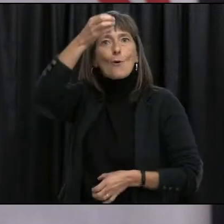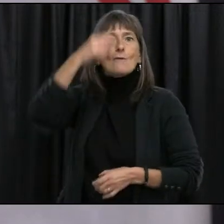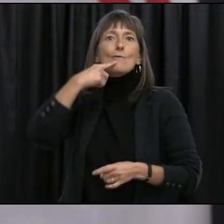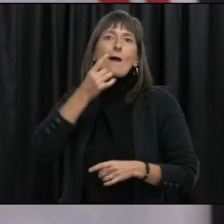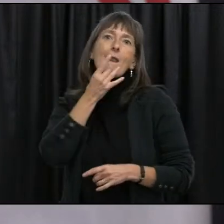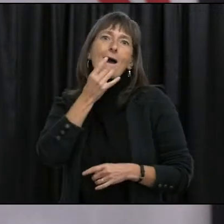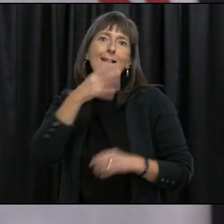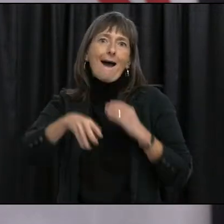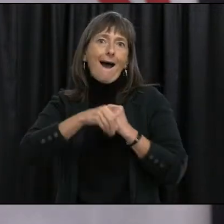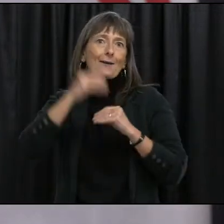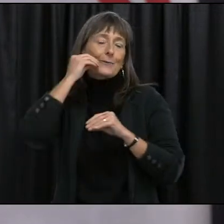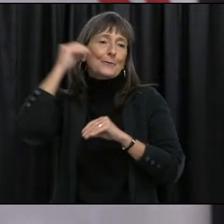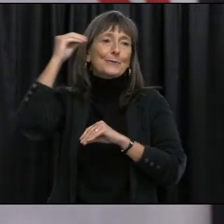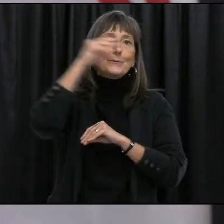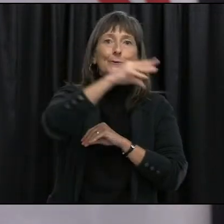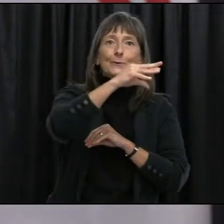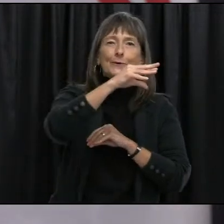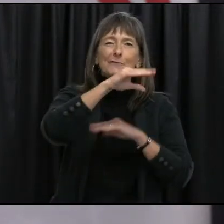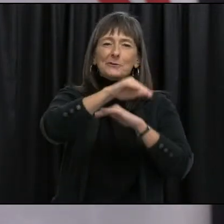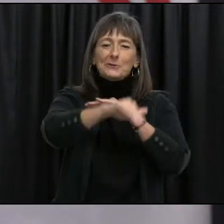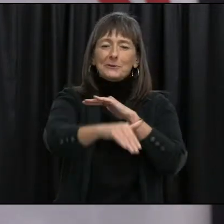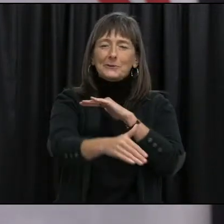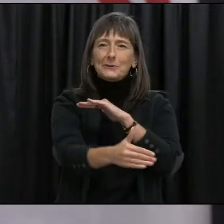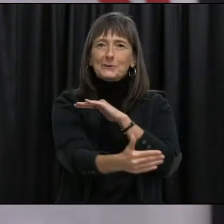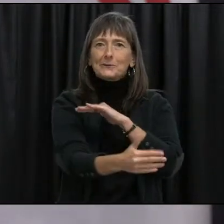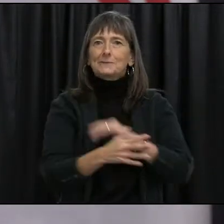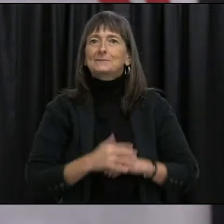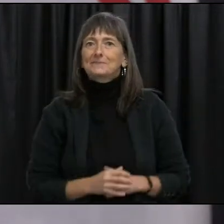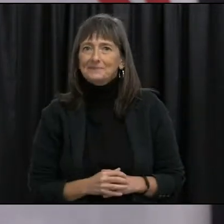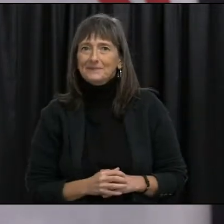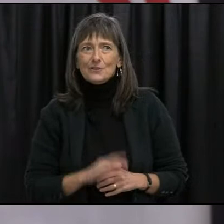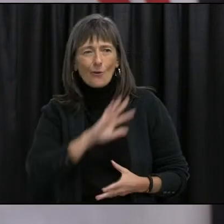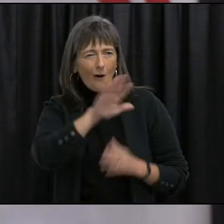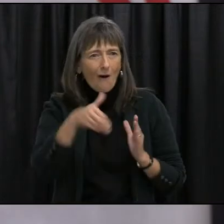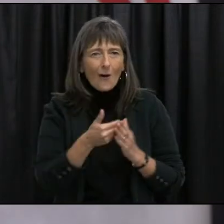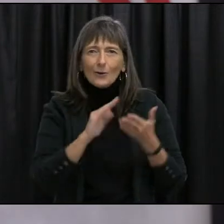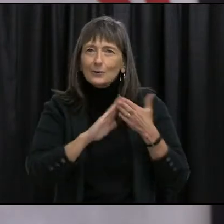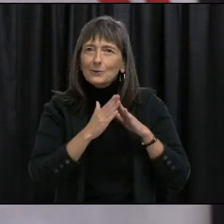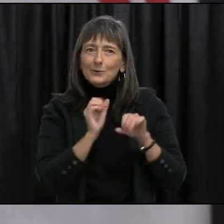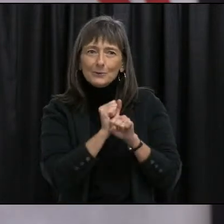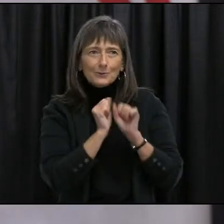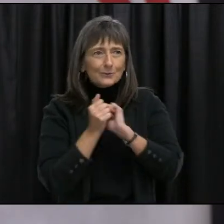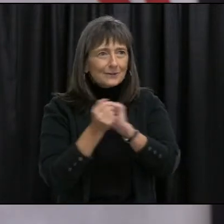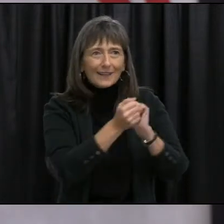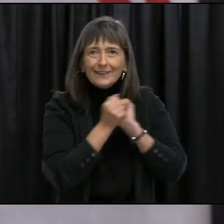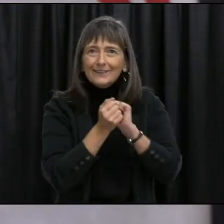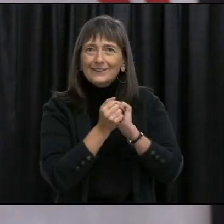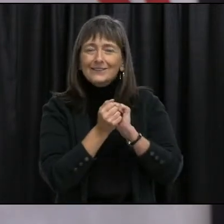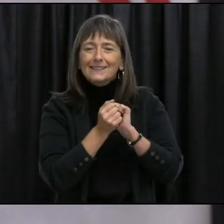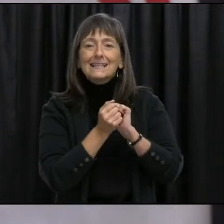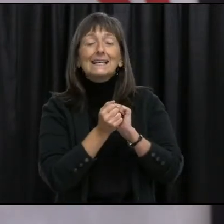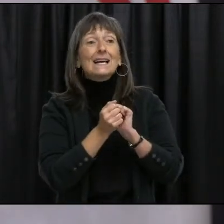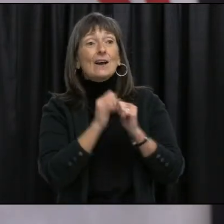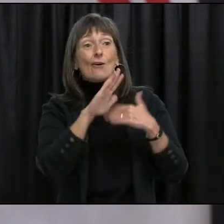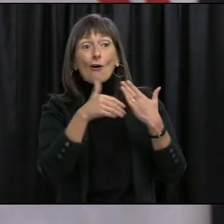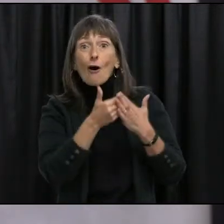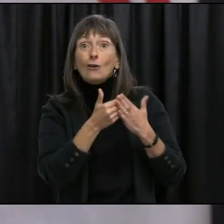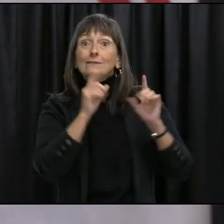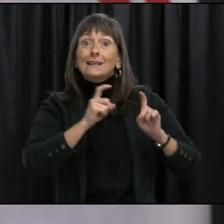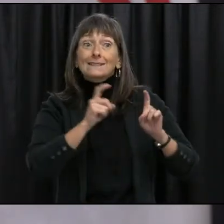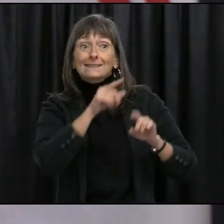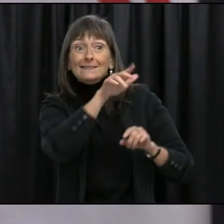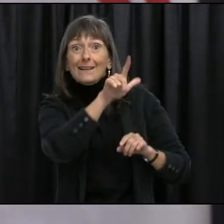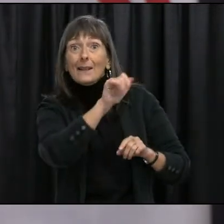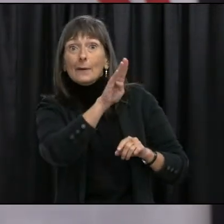and sunset hours. So everyone pulled together. All of those tests from Labrador have turned